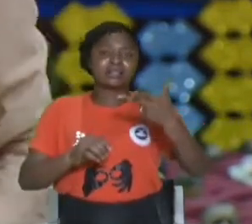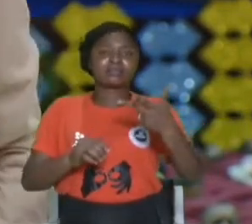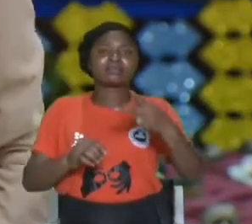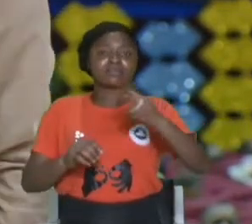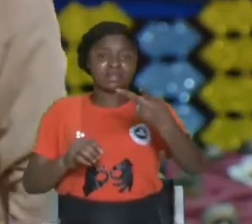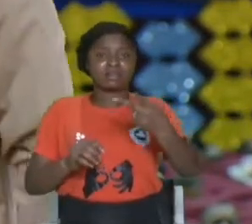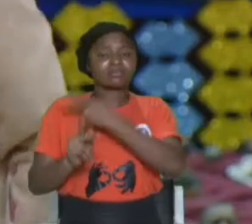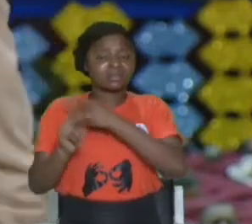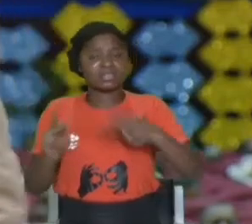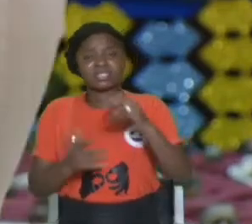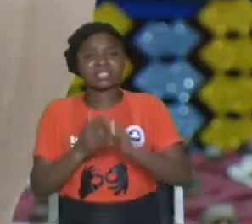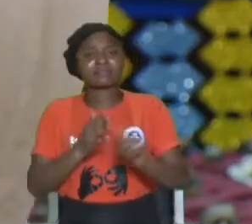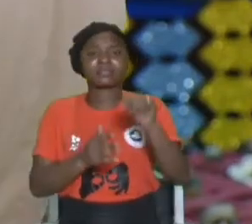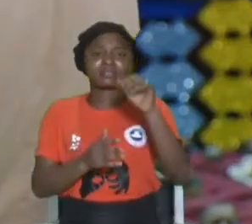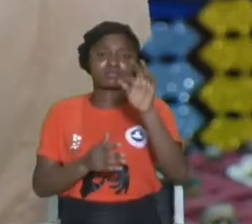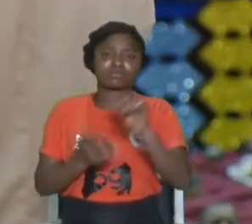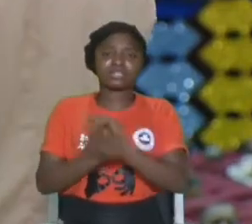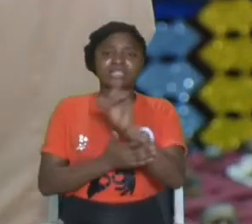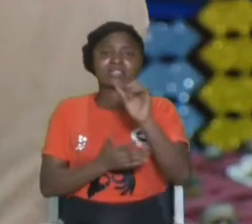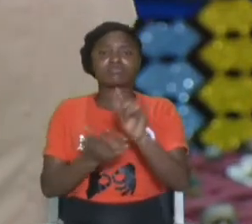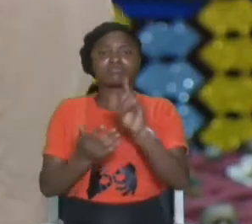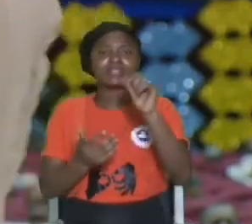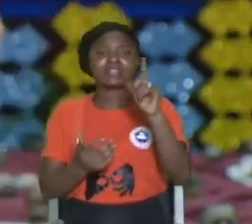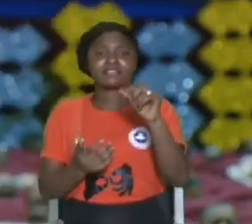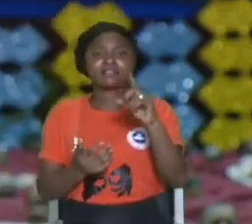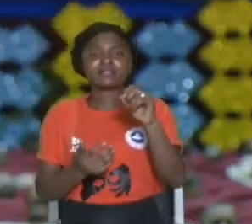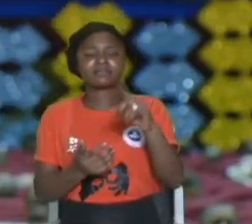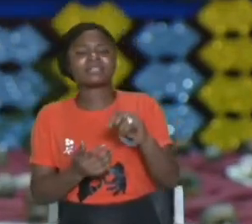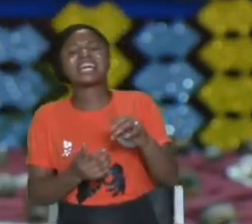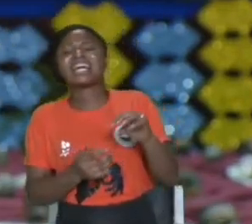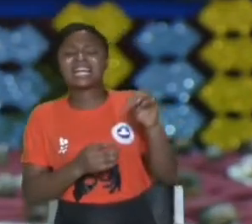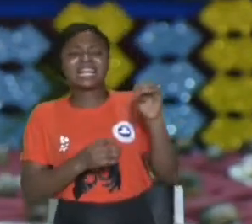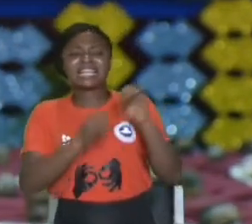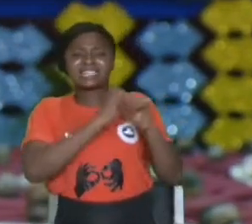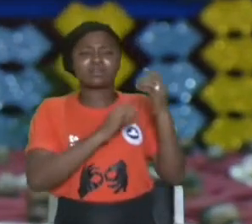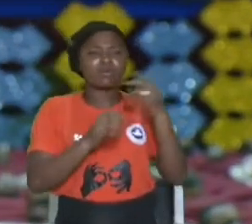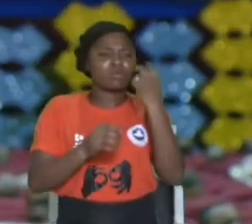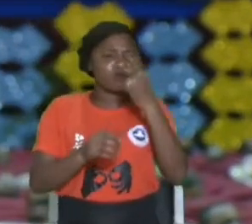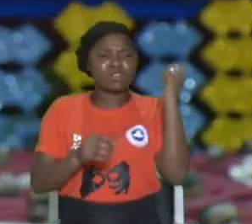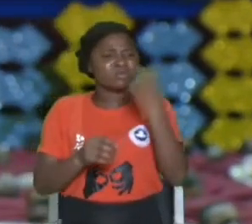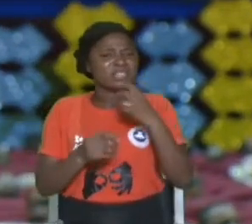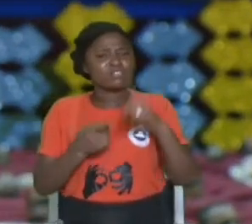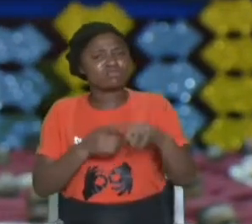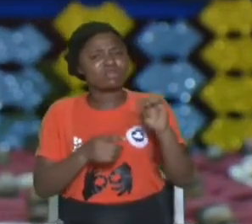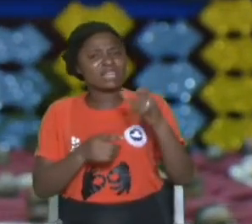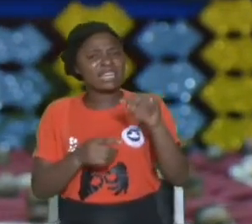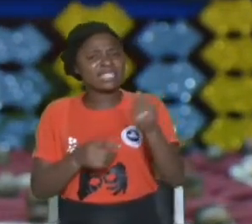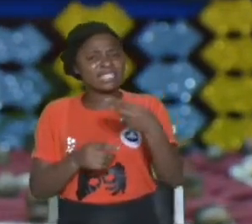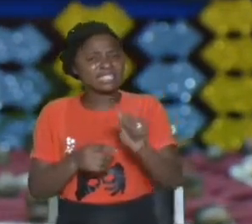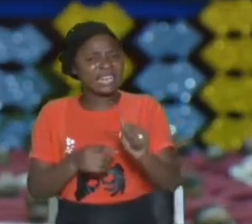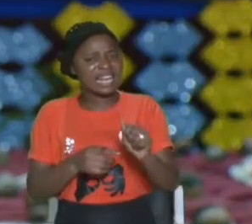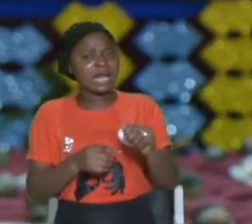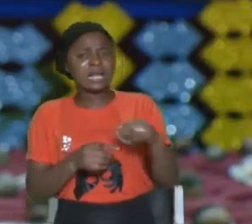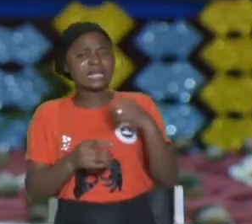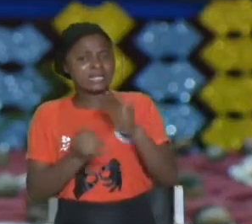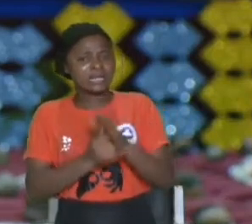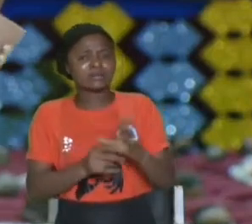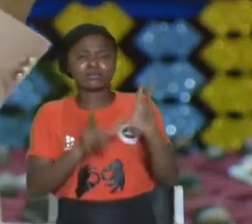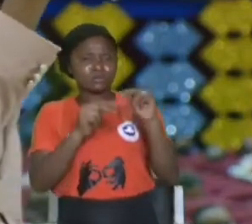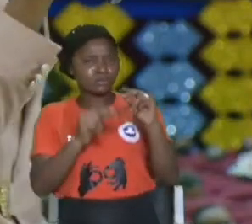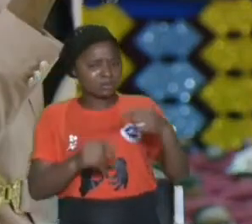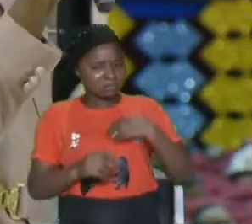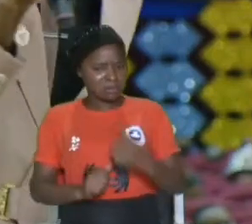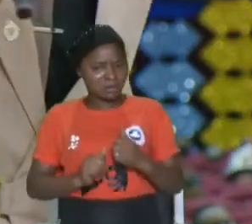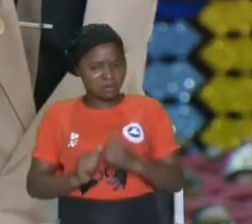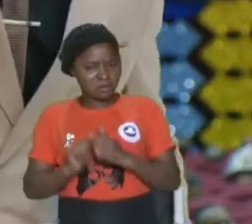verse 9 to 11. Elijah was pleading with Elisha. Elisha, stop here. Let me proceed. Elisha said, no, I am following